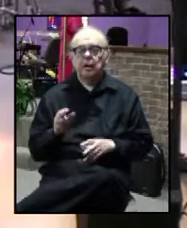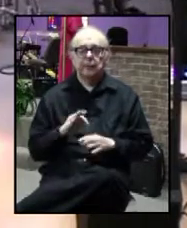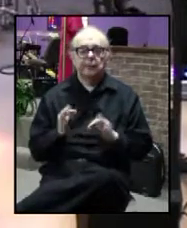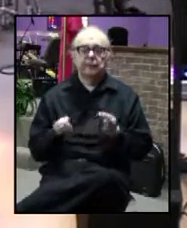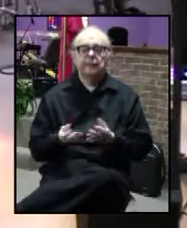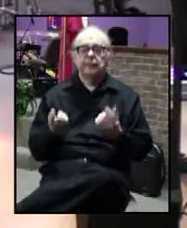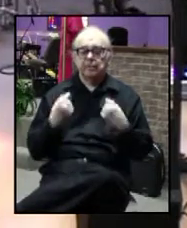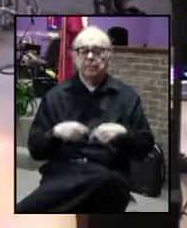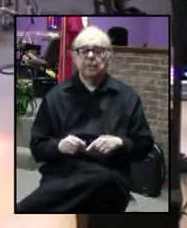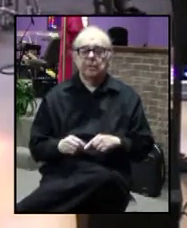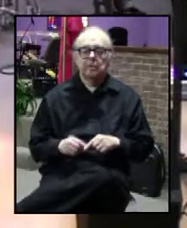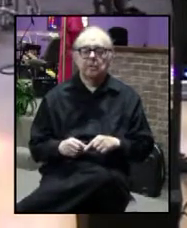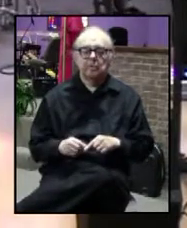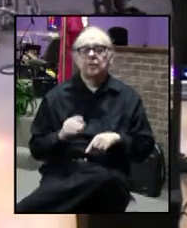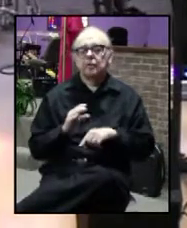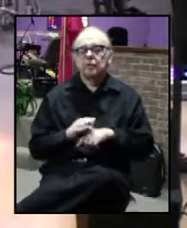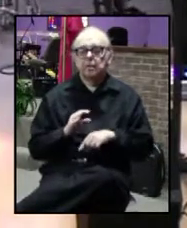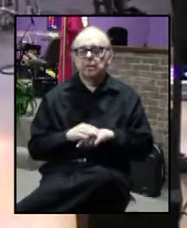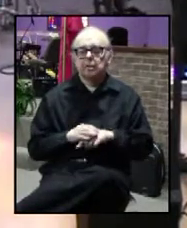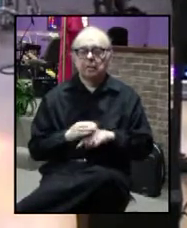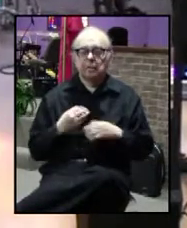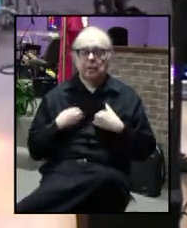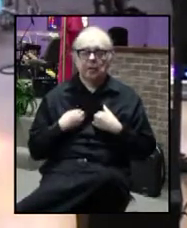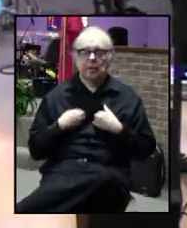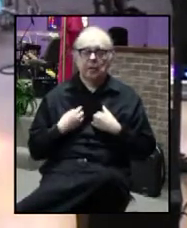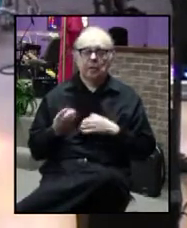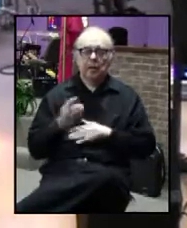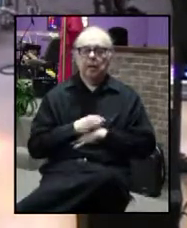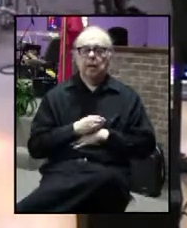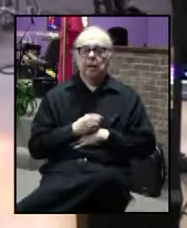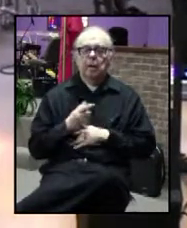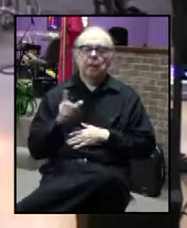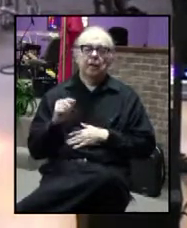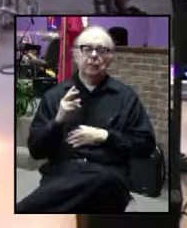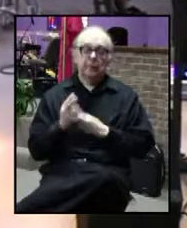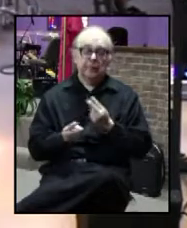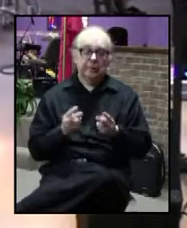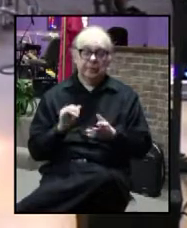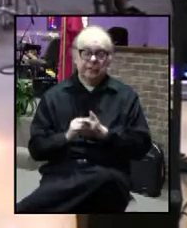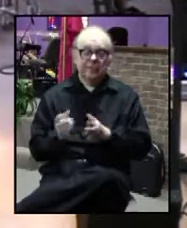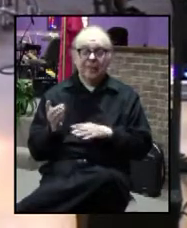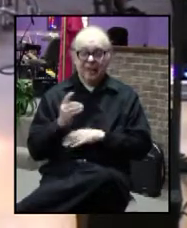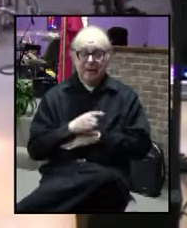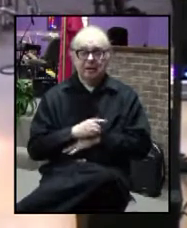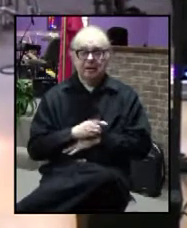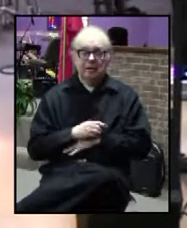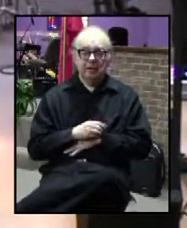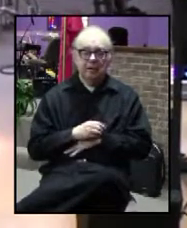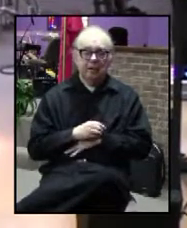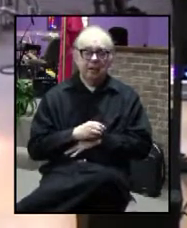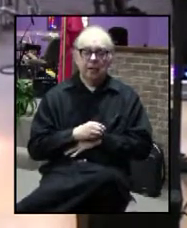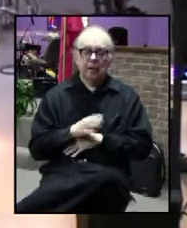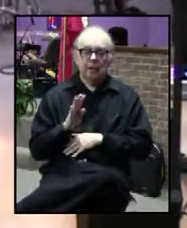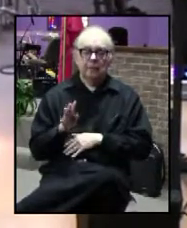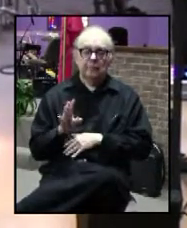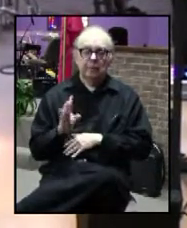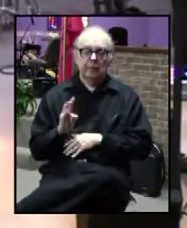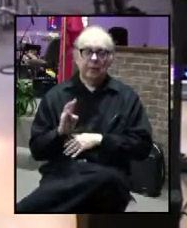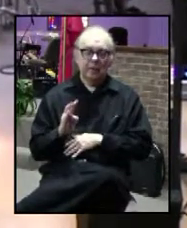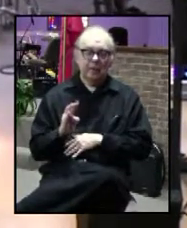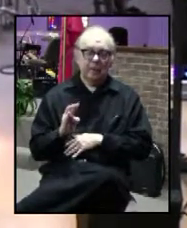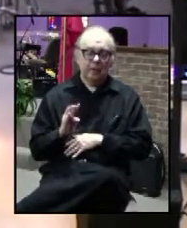friends, and everything to come to church. We ended up on that day with 20 visitors. That's 47 visitors in just